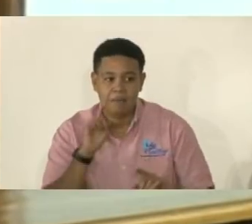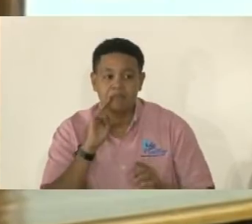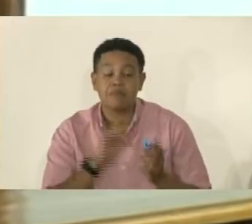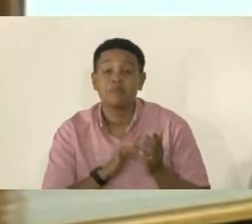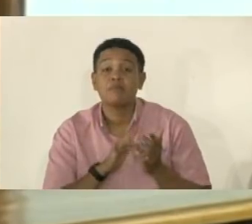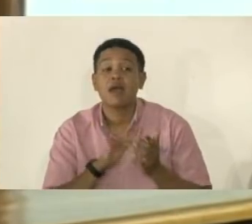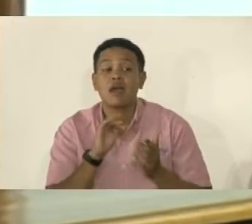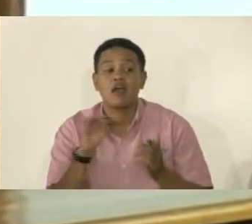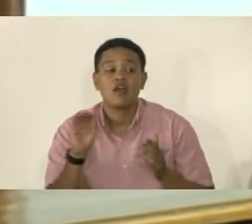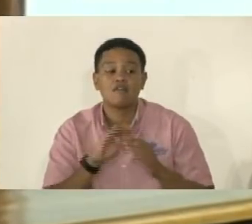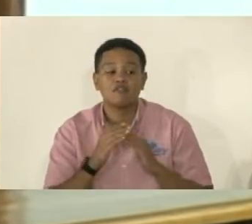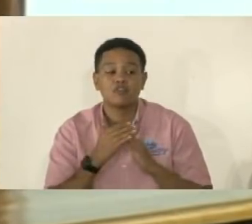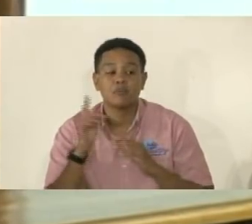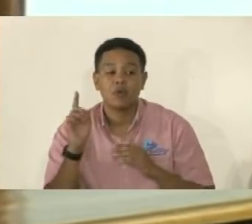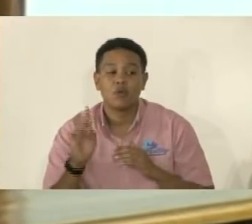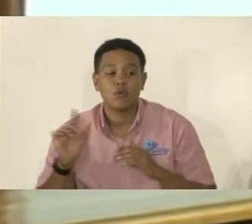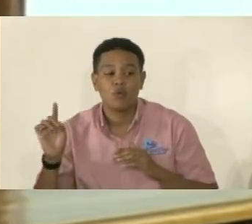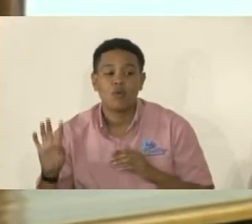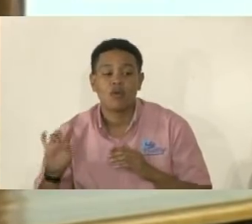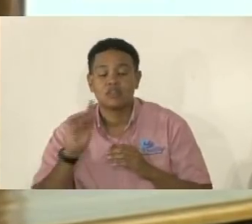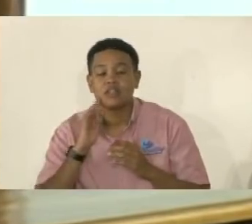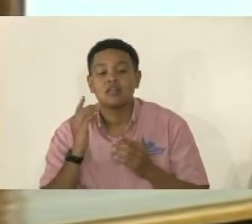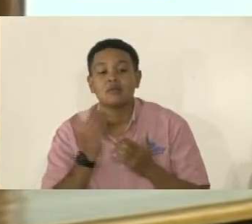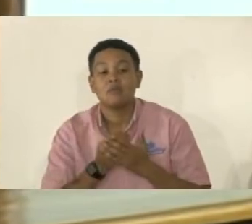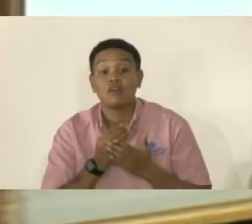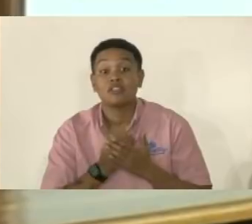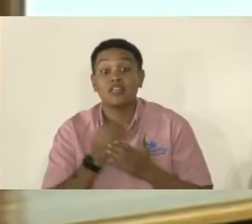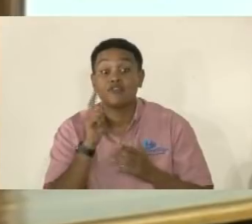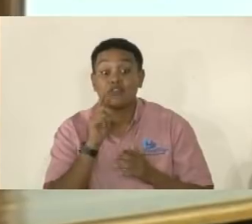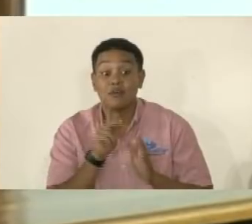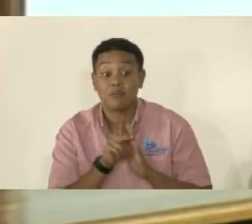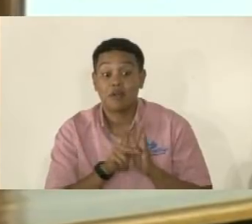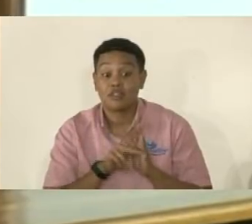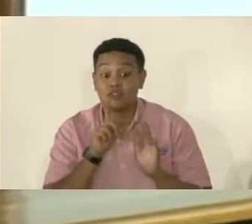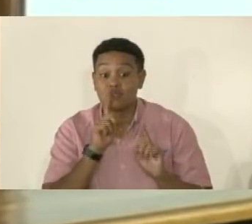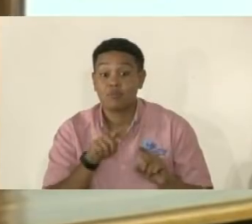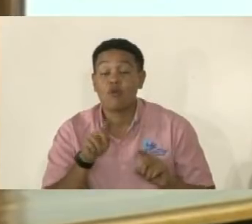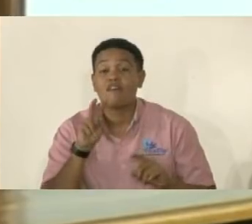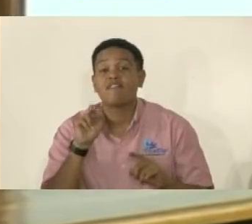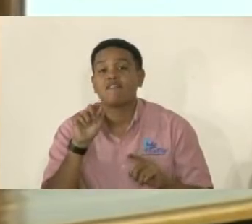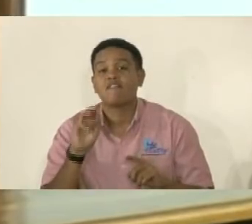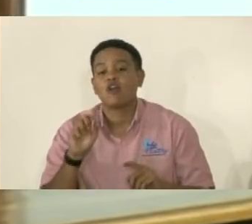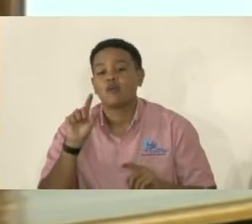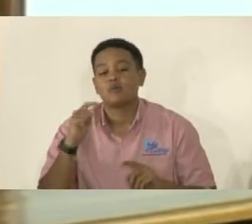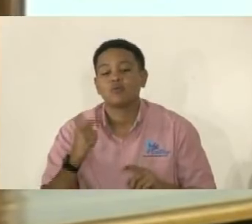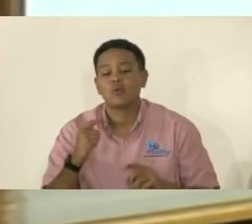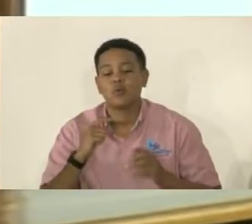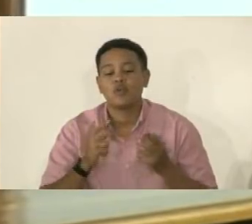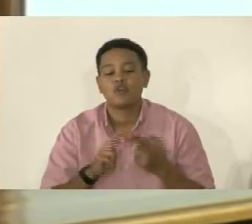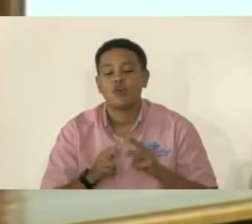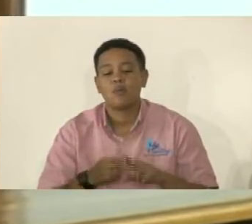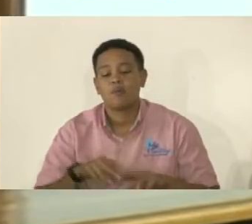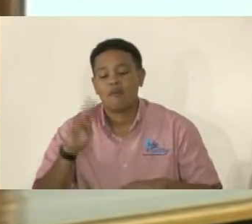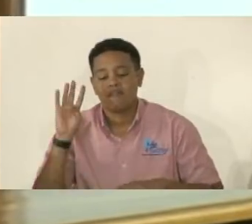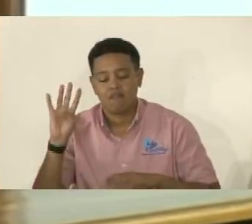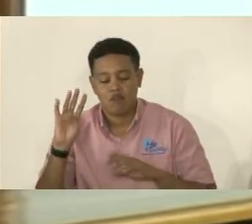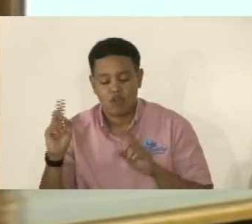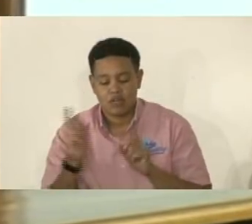of Jamaica Quarterly Monetary Policy Report, Volume 21, Number 4, dated